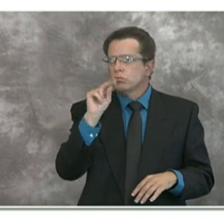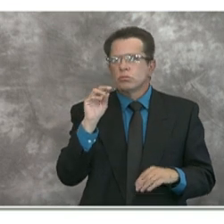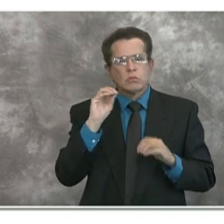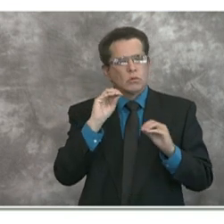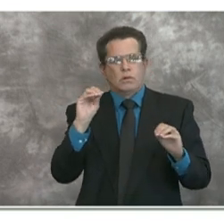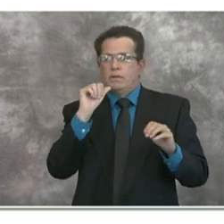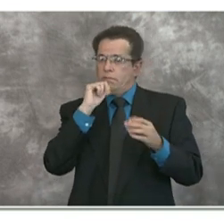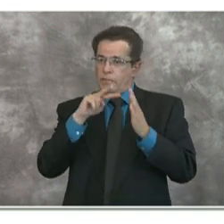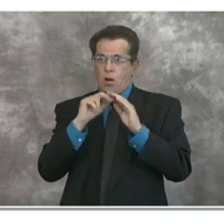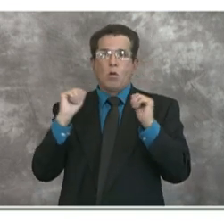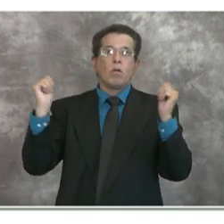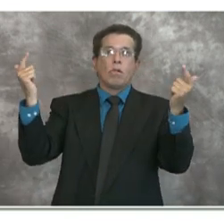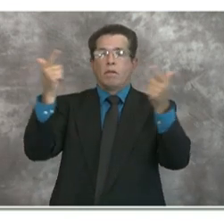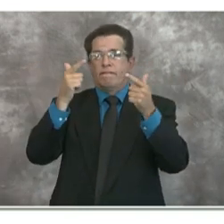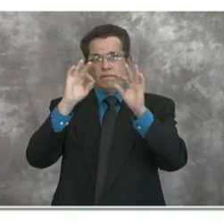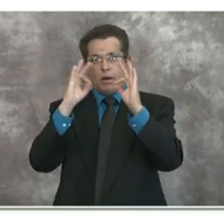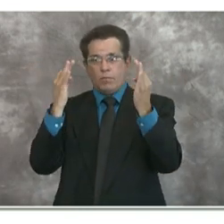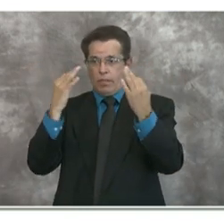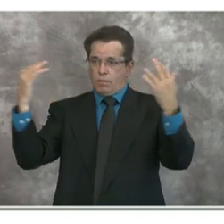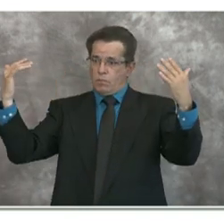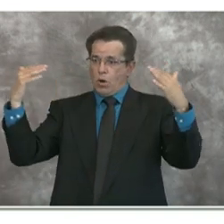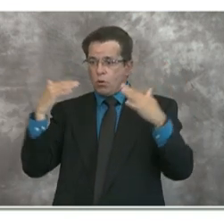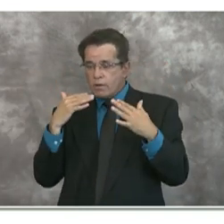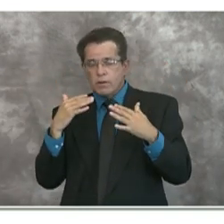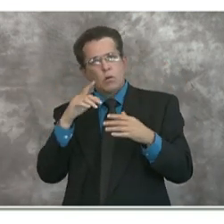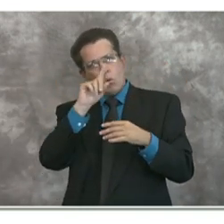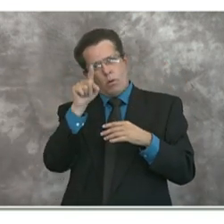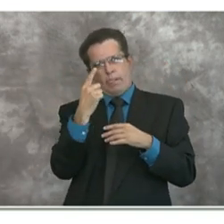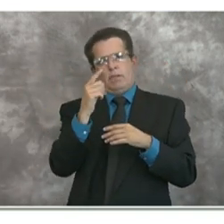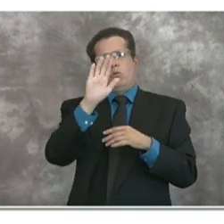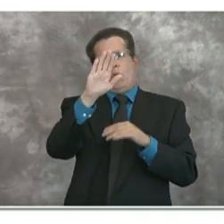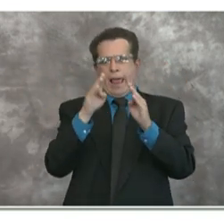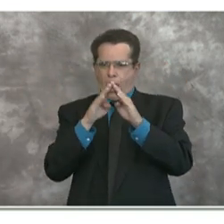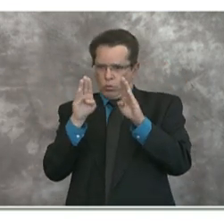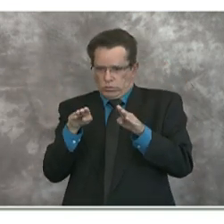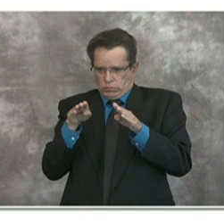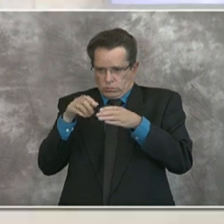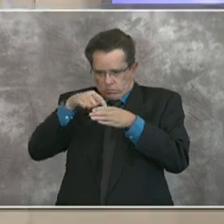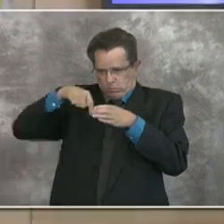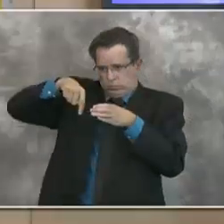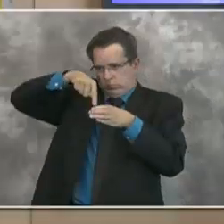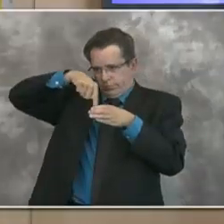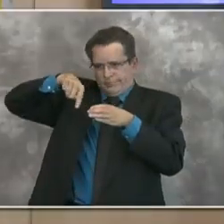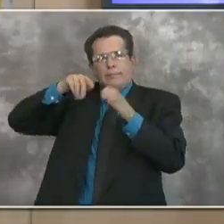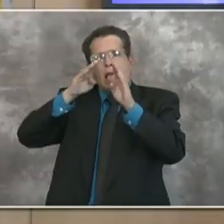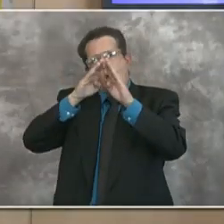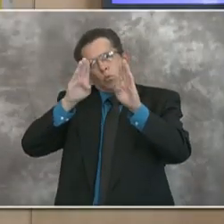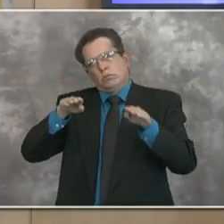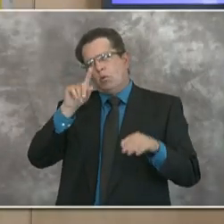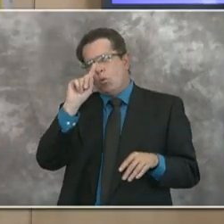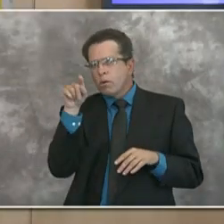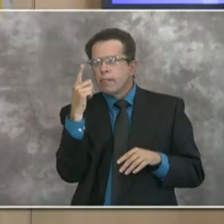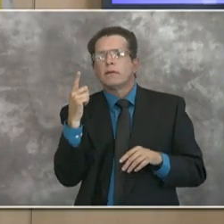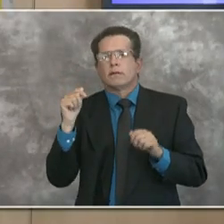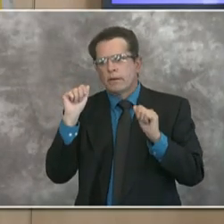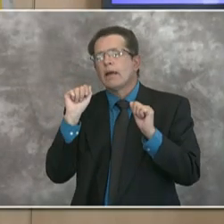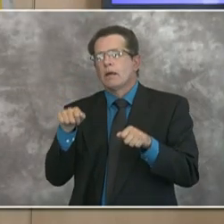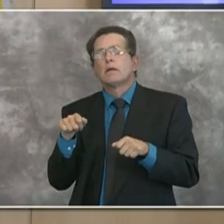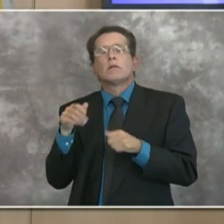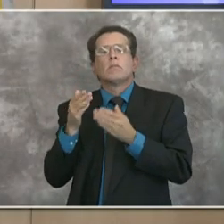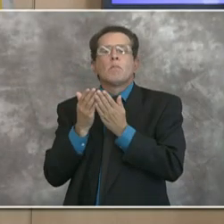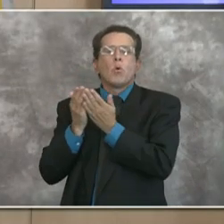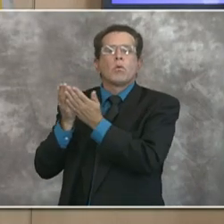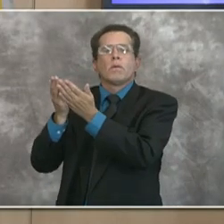family member you've ever met. It means family members who reside in your household or individuals who are in your household may be out on a